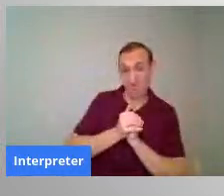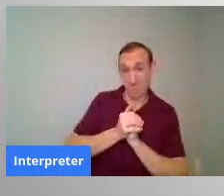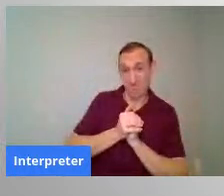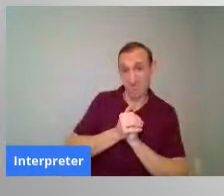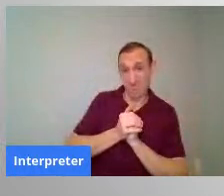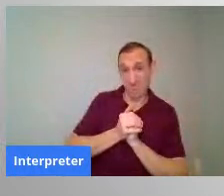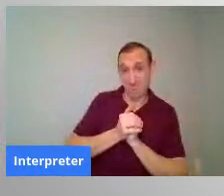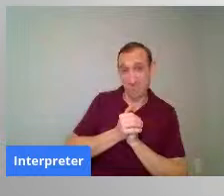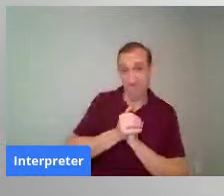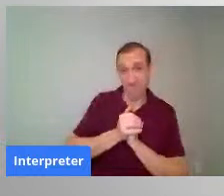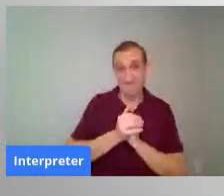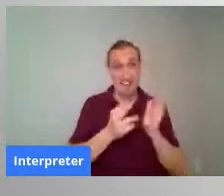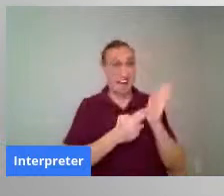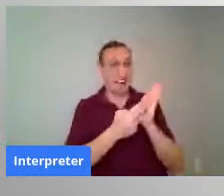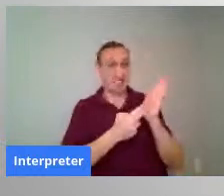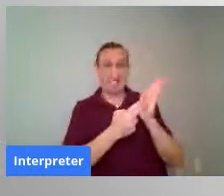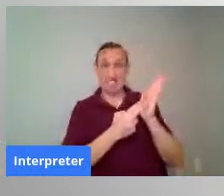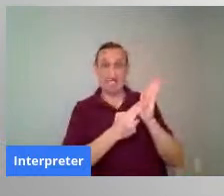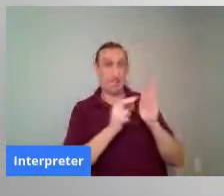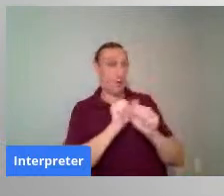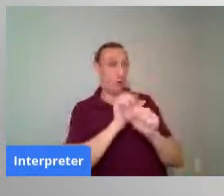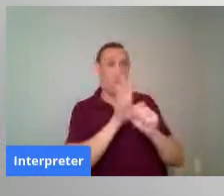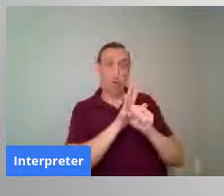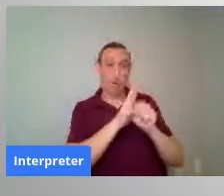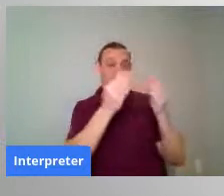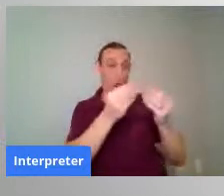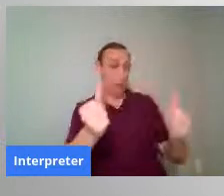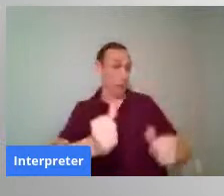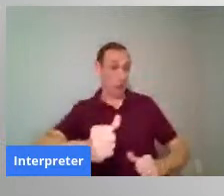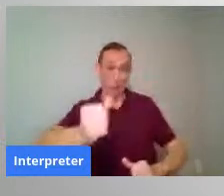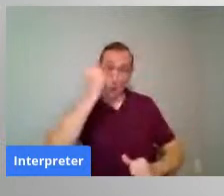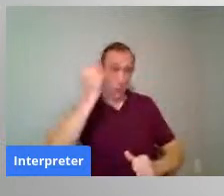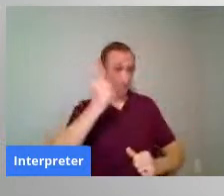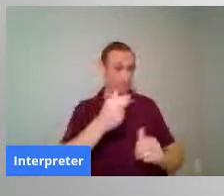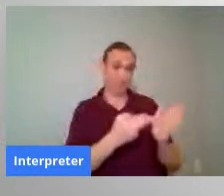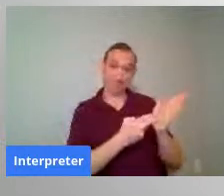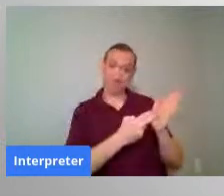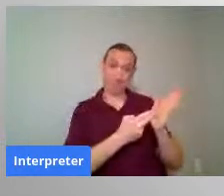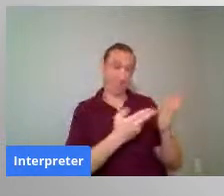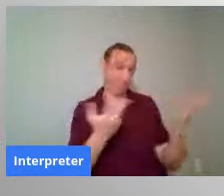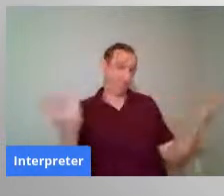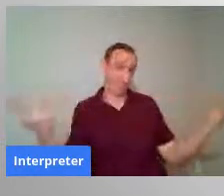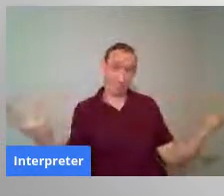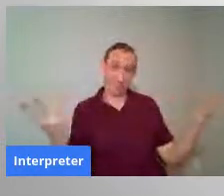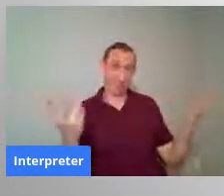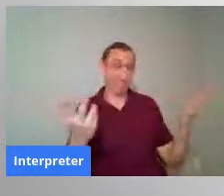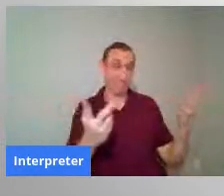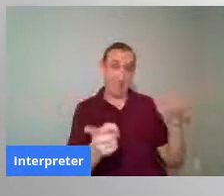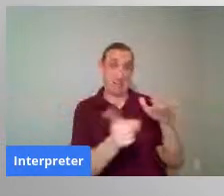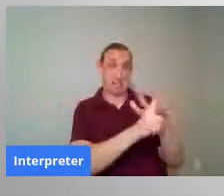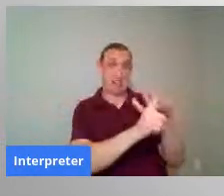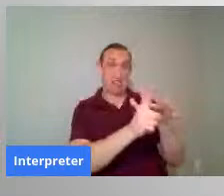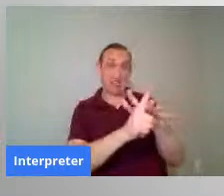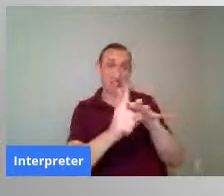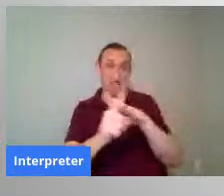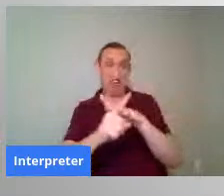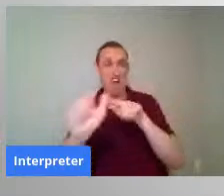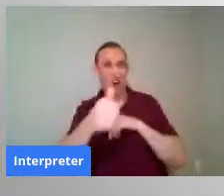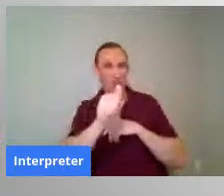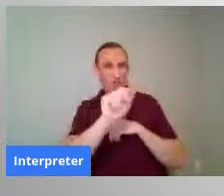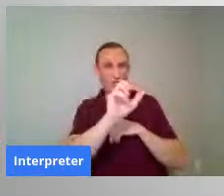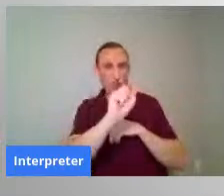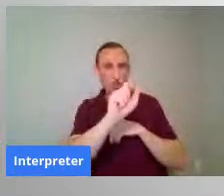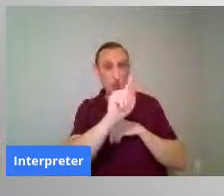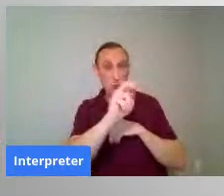I honestly don't think COVID is going anywhere with the variations that keep popping up. And so in